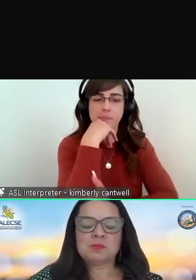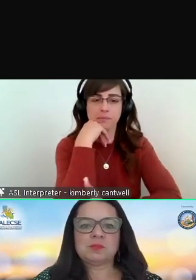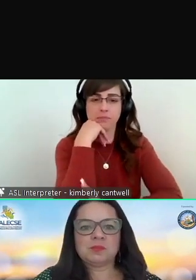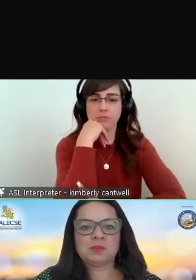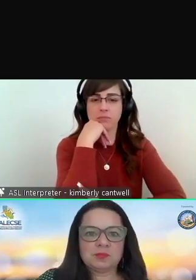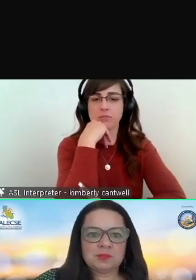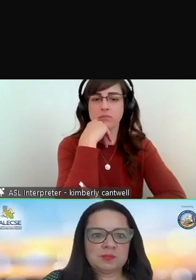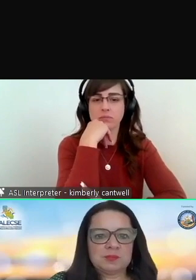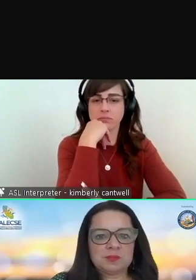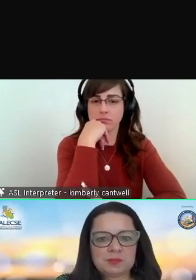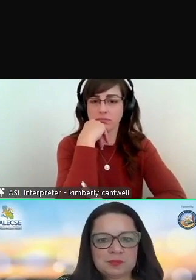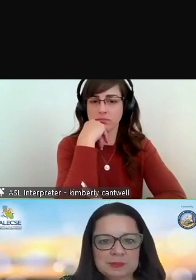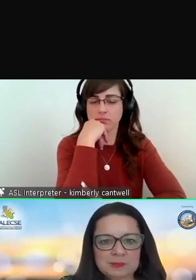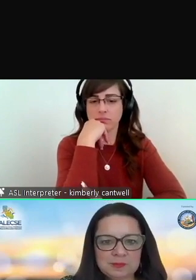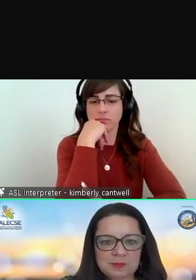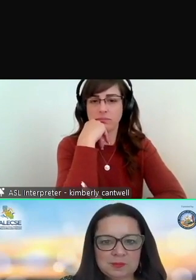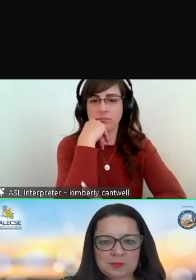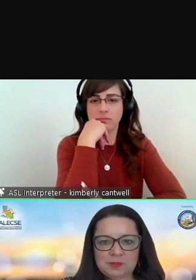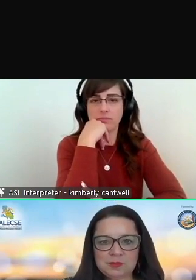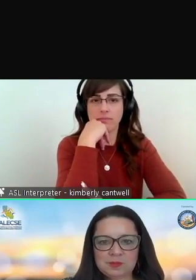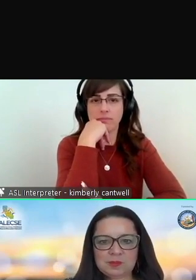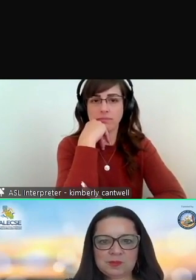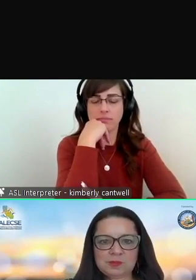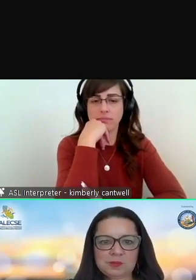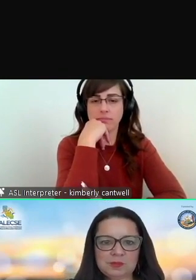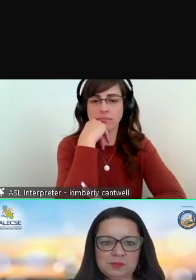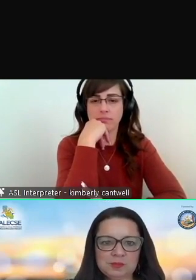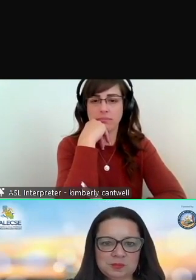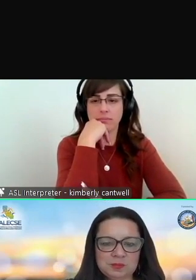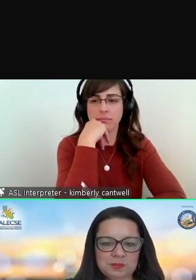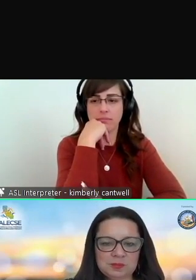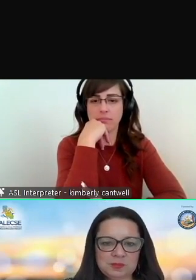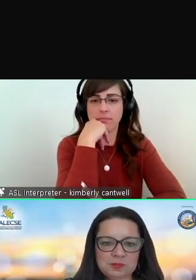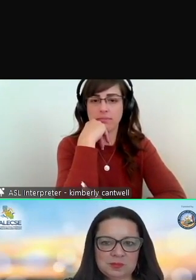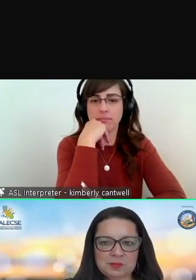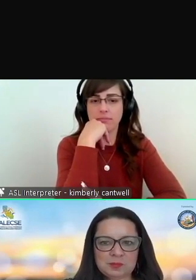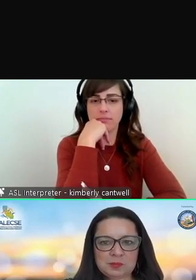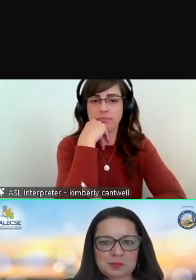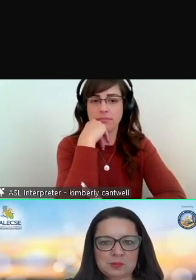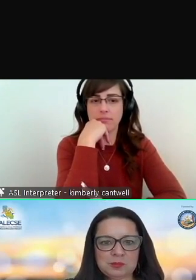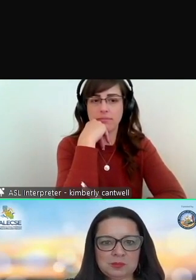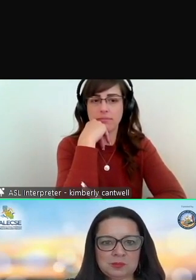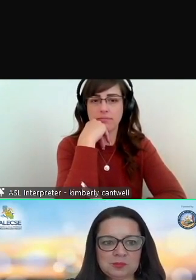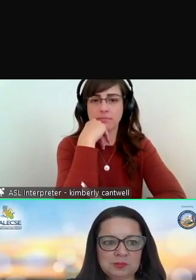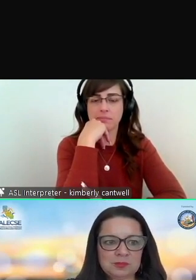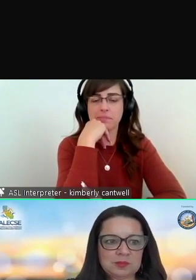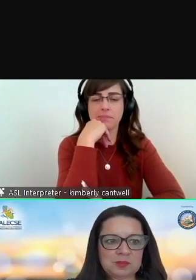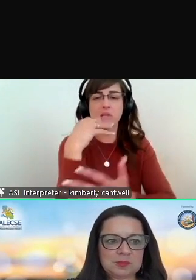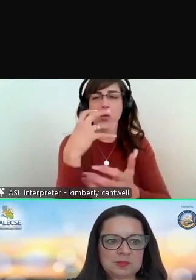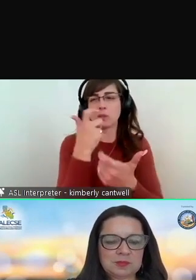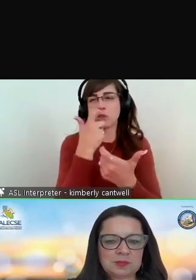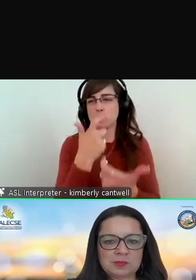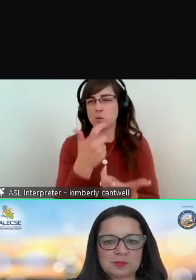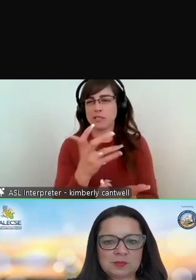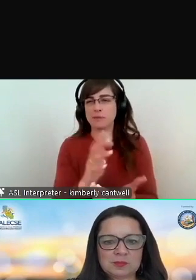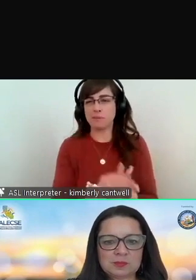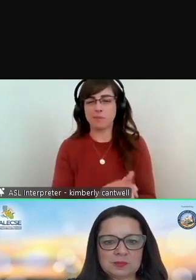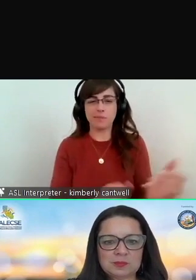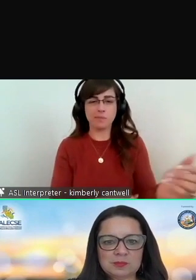There's animal toys. Yay! I like those. Which ones?